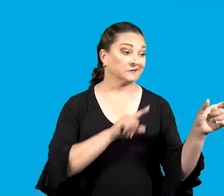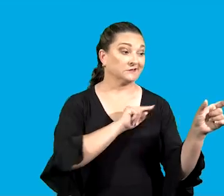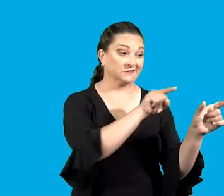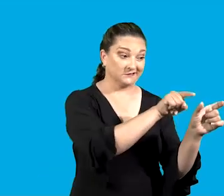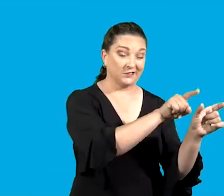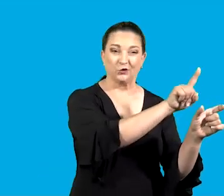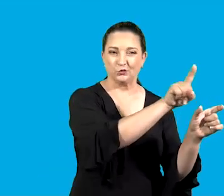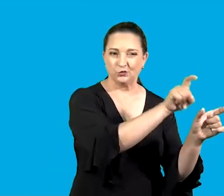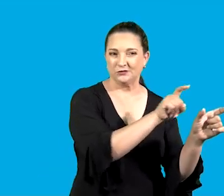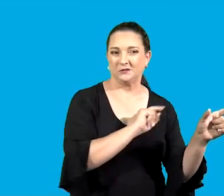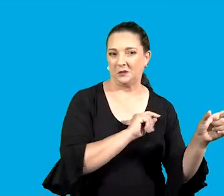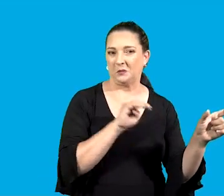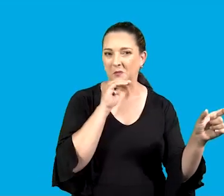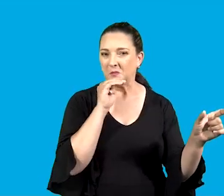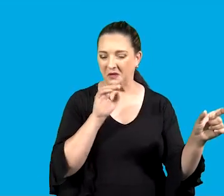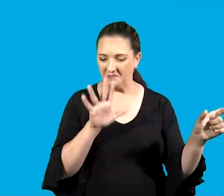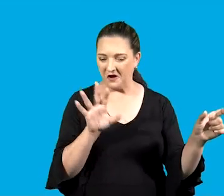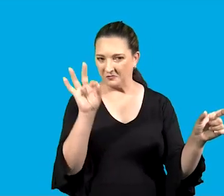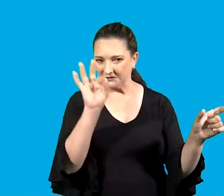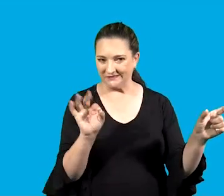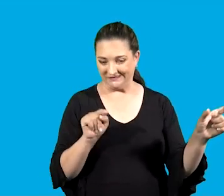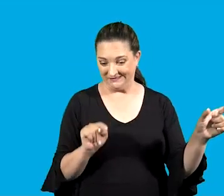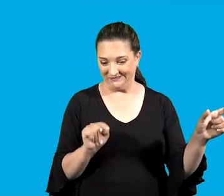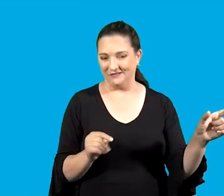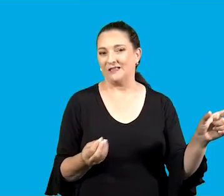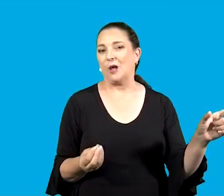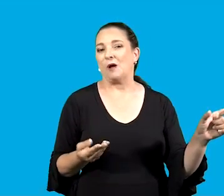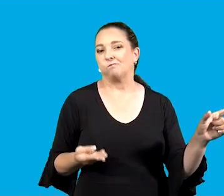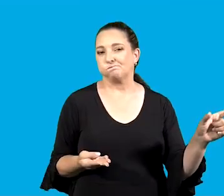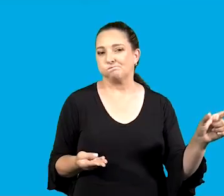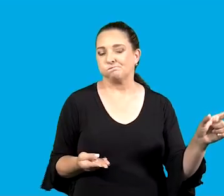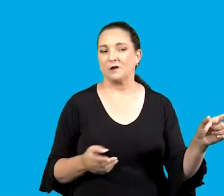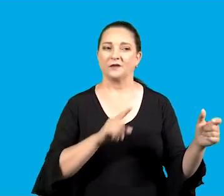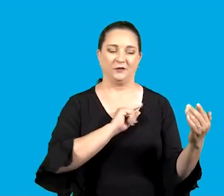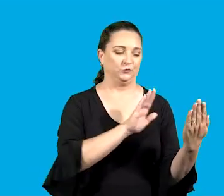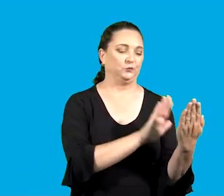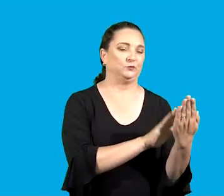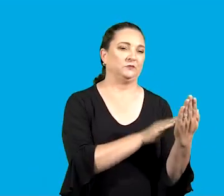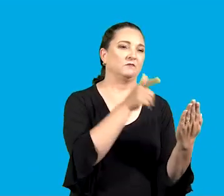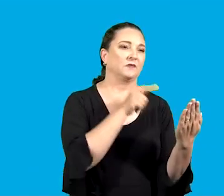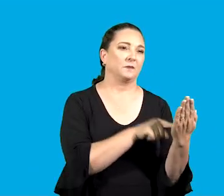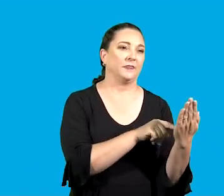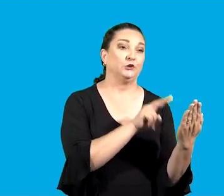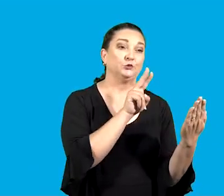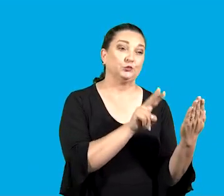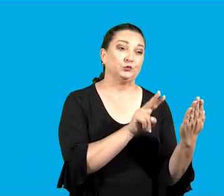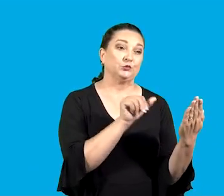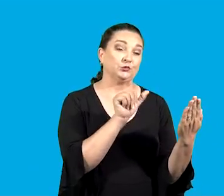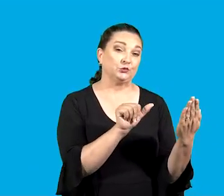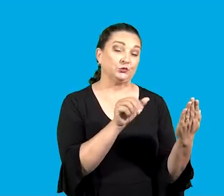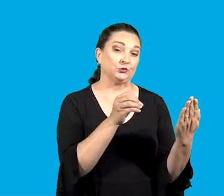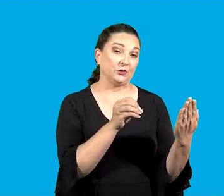is 5% of this amount. So I'll come here and then I'll say, it is my